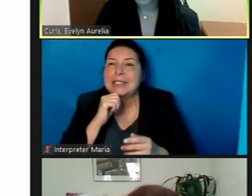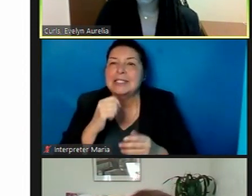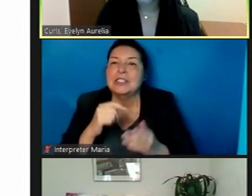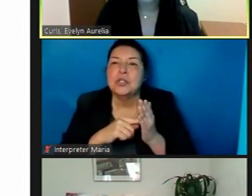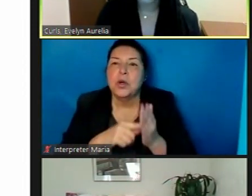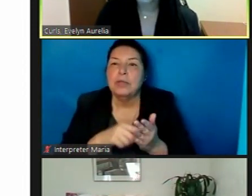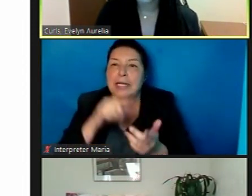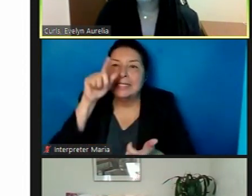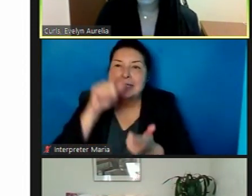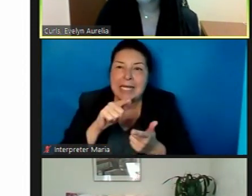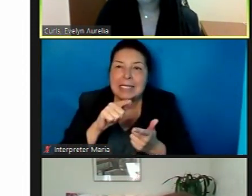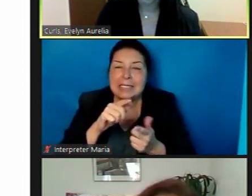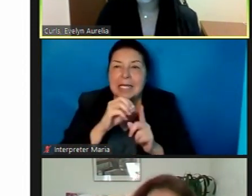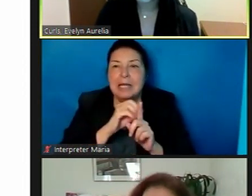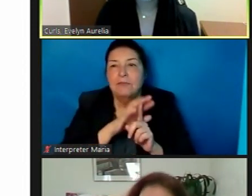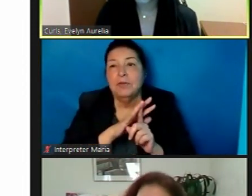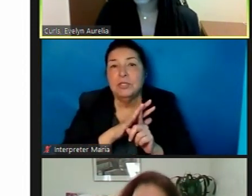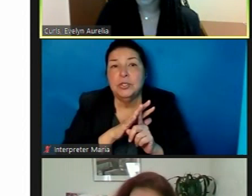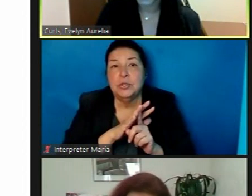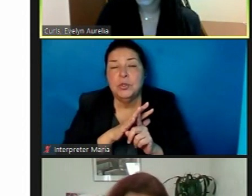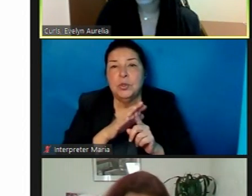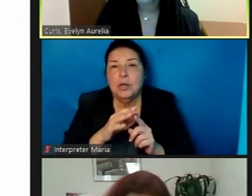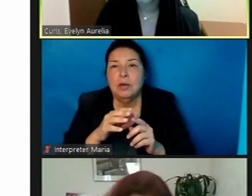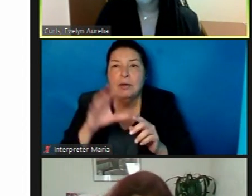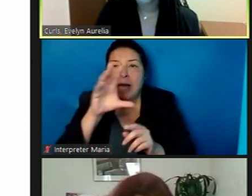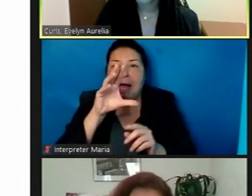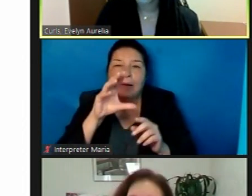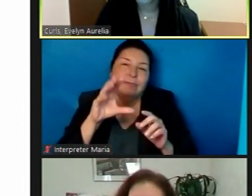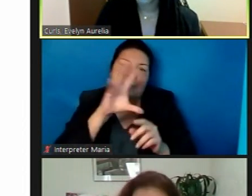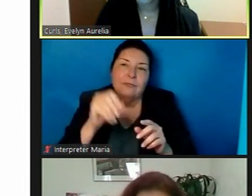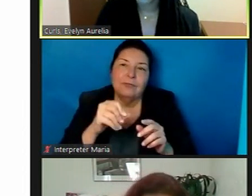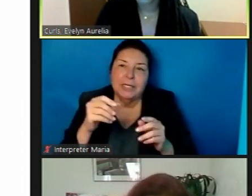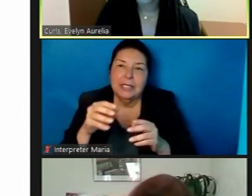in African Americans or Latino population or Asian population.